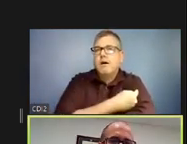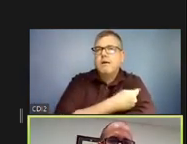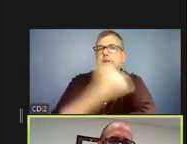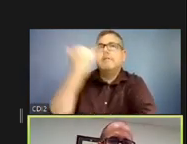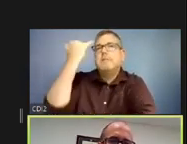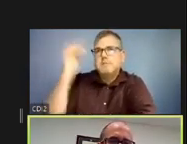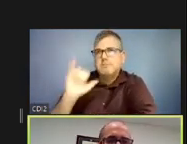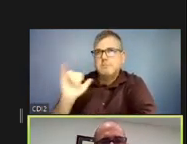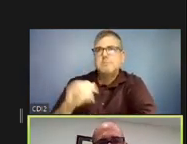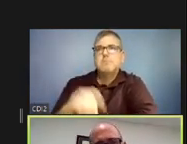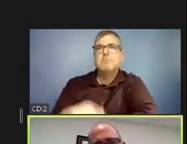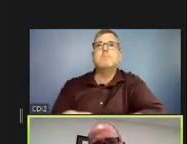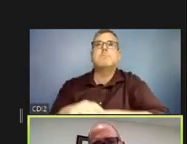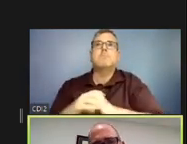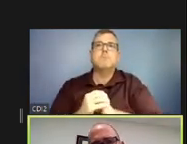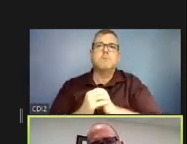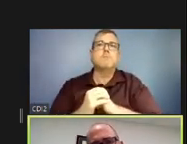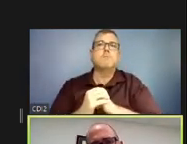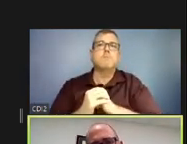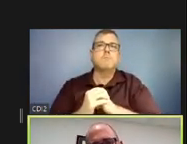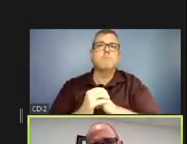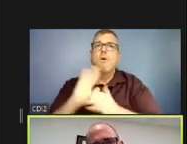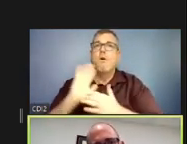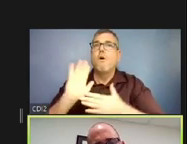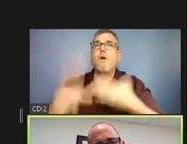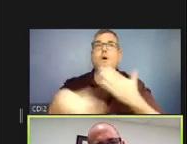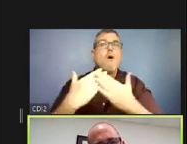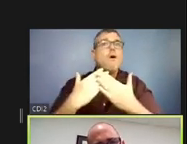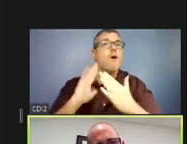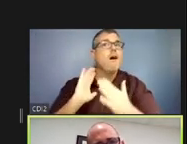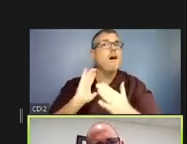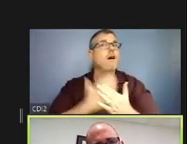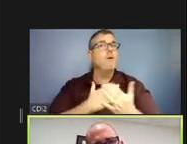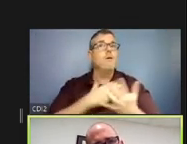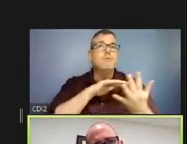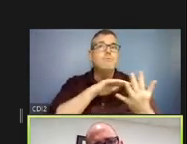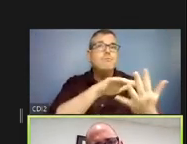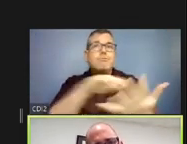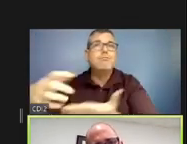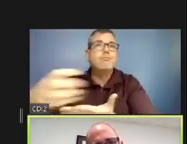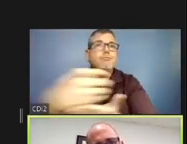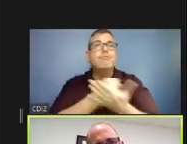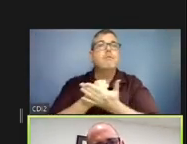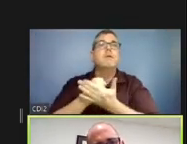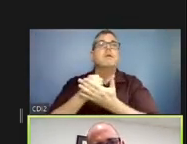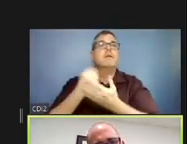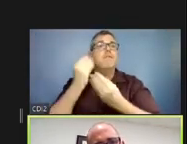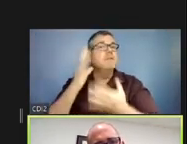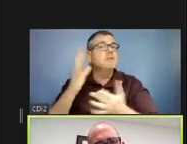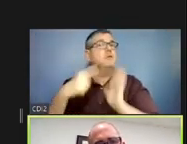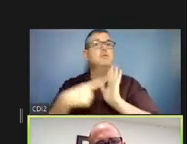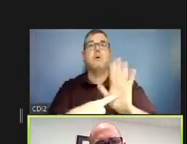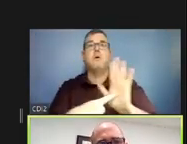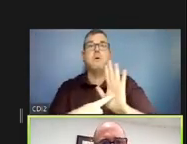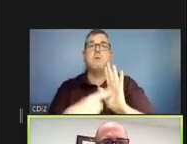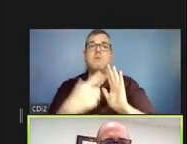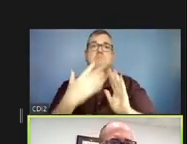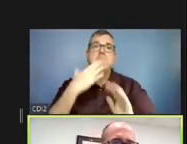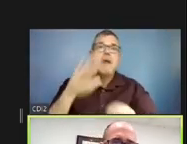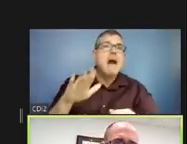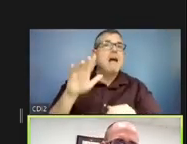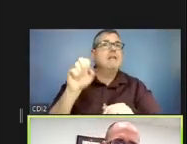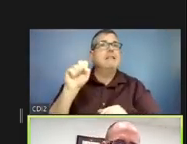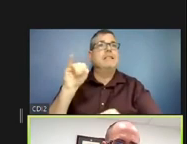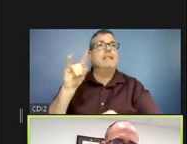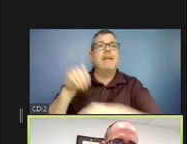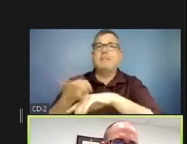when it comes to sort of more systemic symptoms, much less frequently noted. You